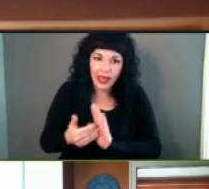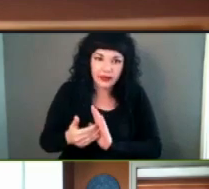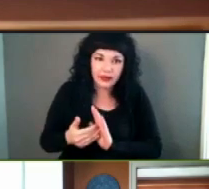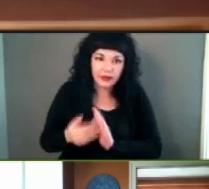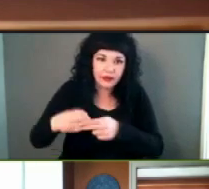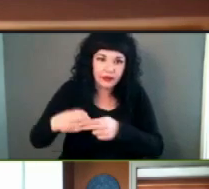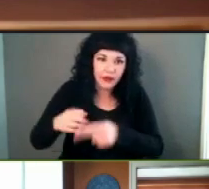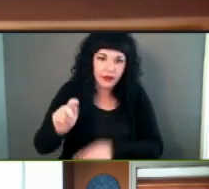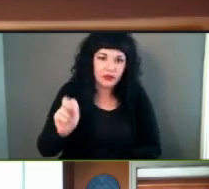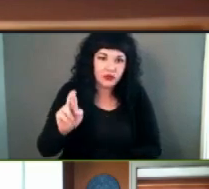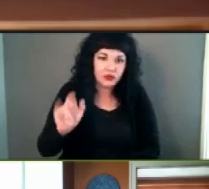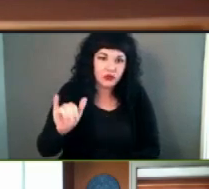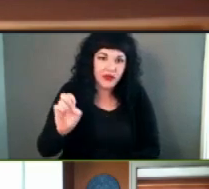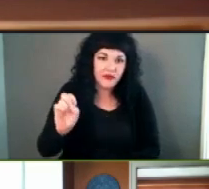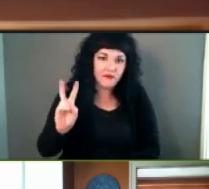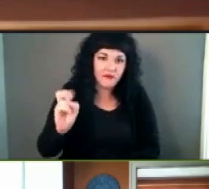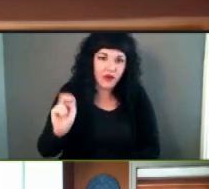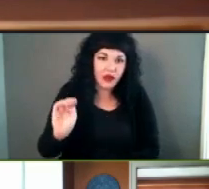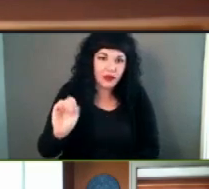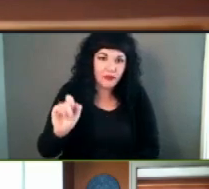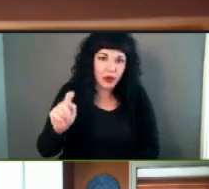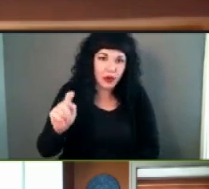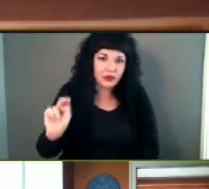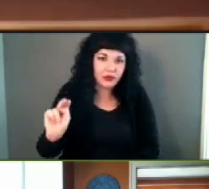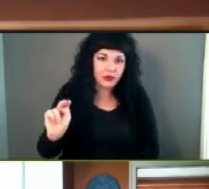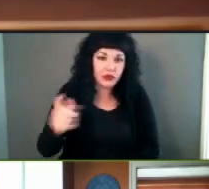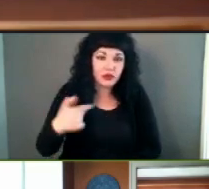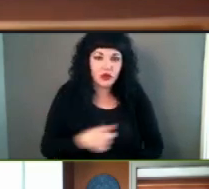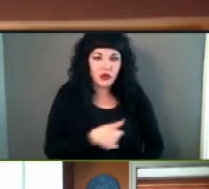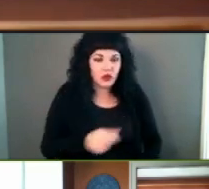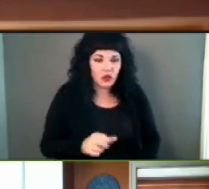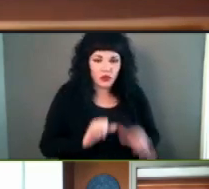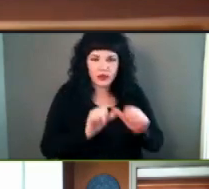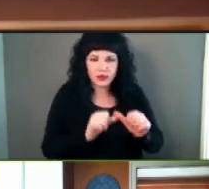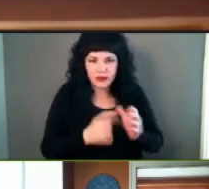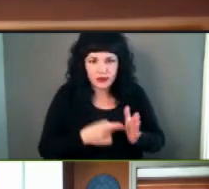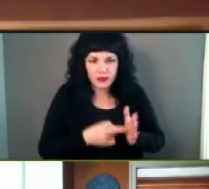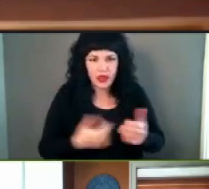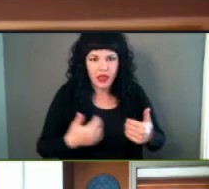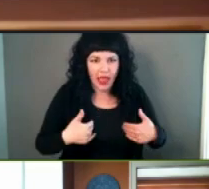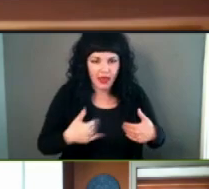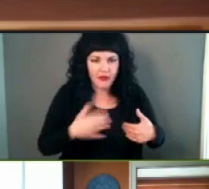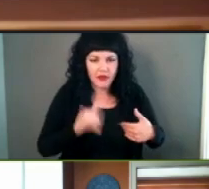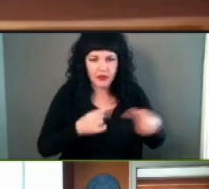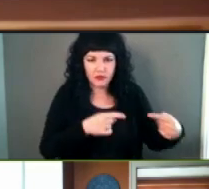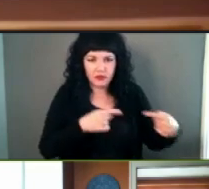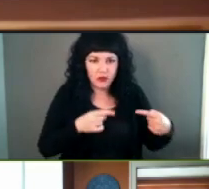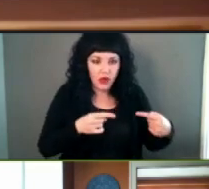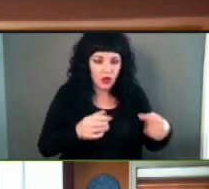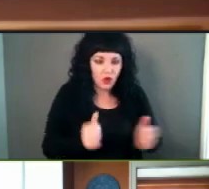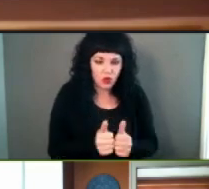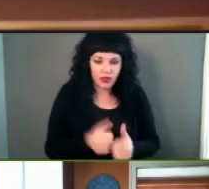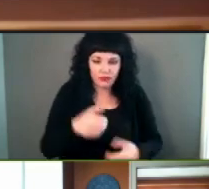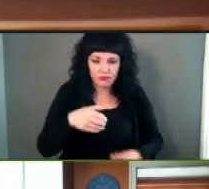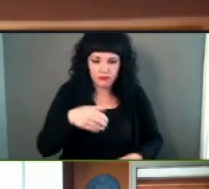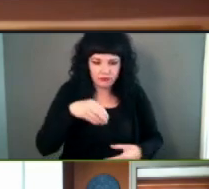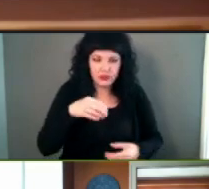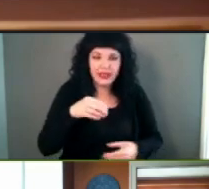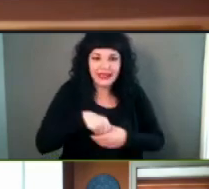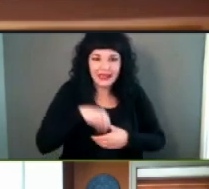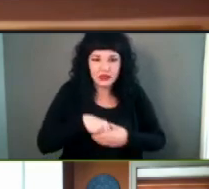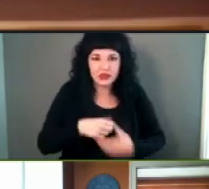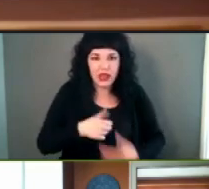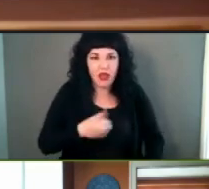in our community, even between ourselves and within our own family sometimes. We need to have long,